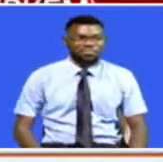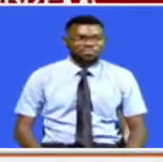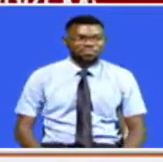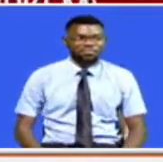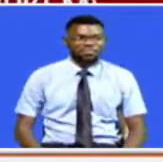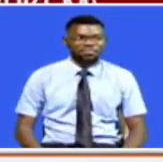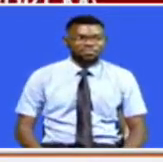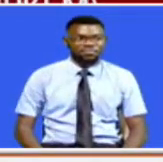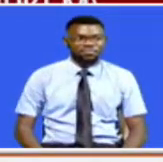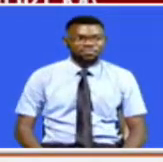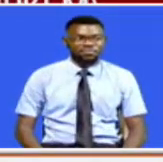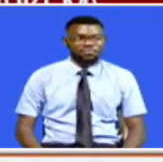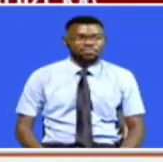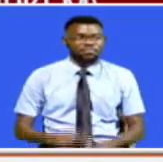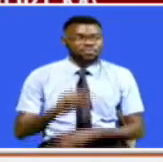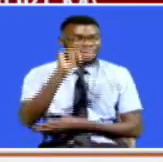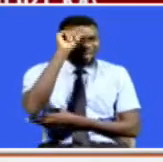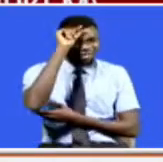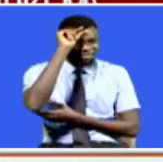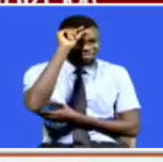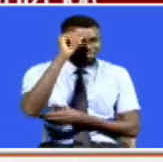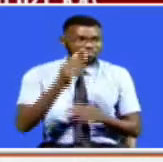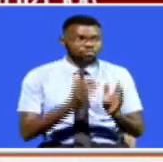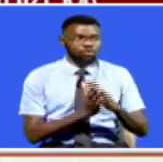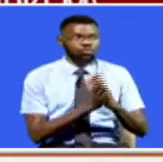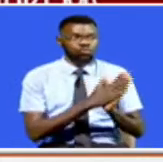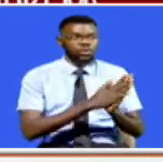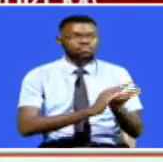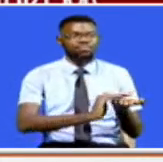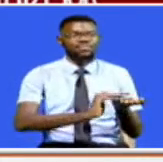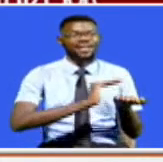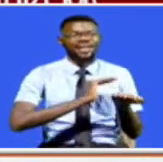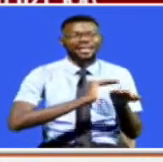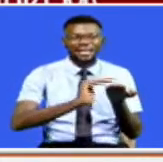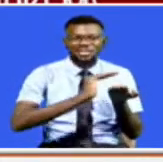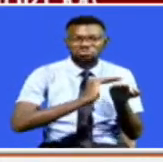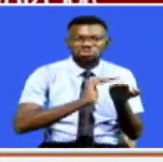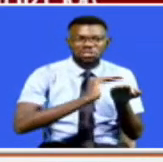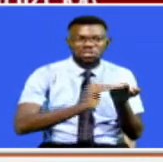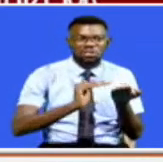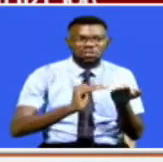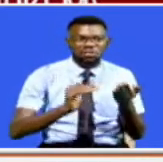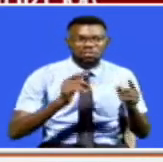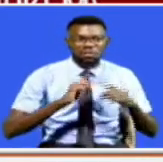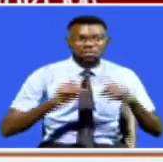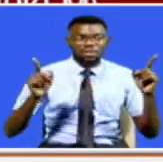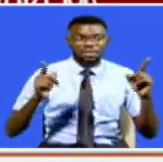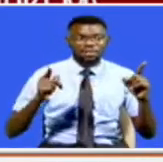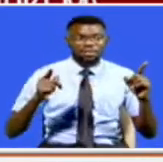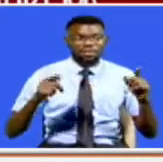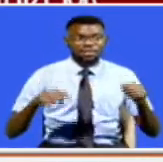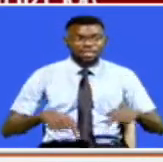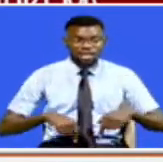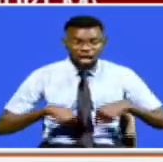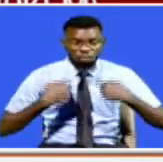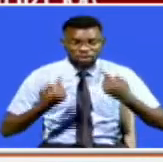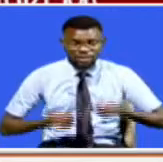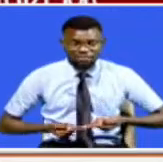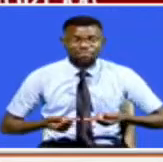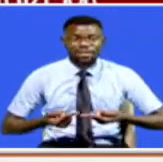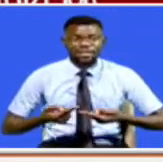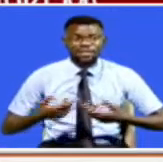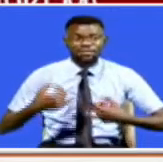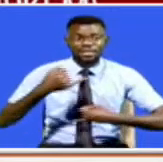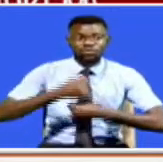government, I don't think there is any excuse. And it is something that we can actually take upon ourselves as an institution that speaks